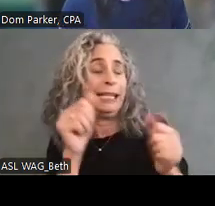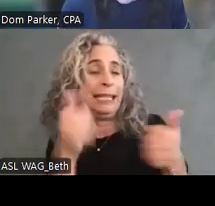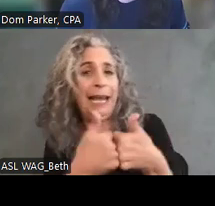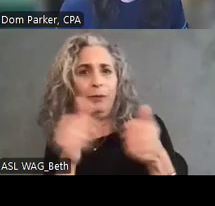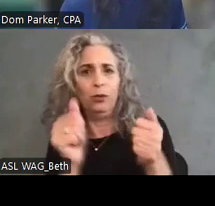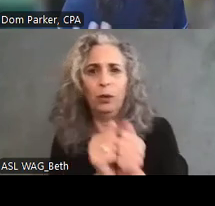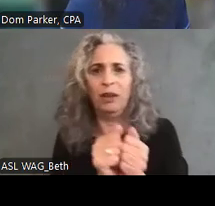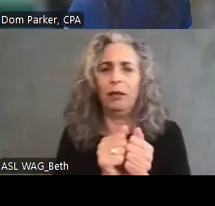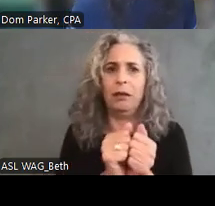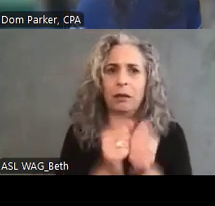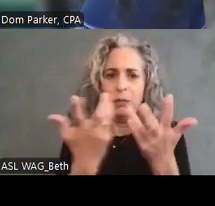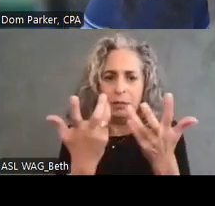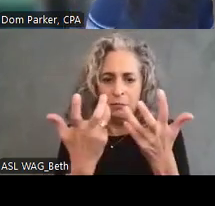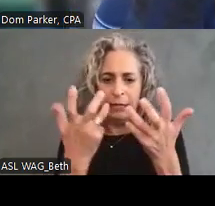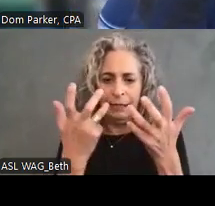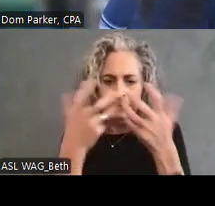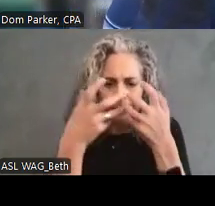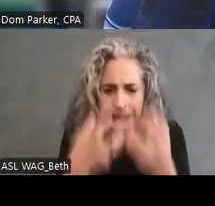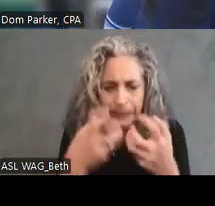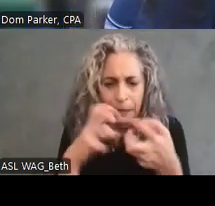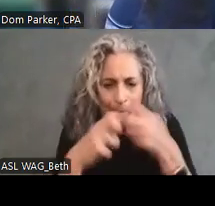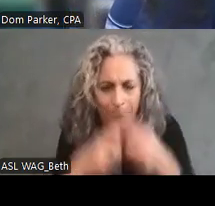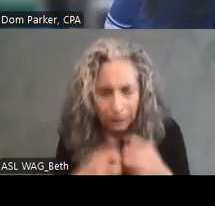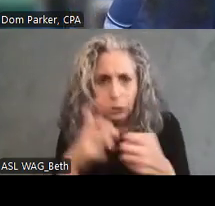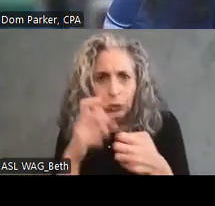dense puzzles or narratives or mechanics.